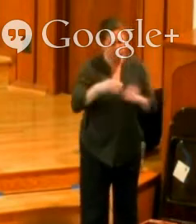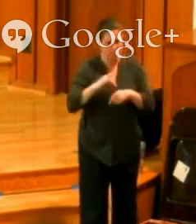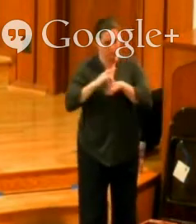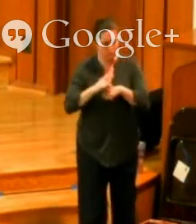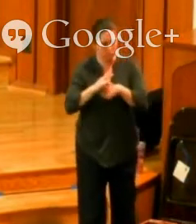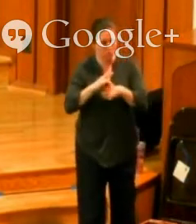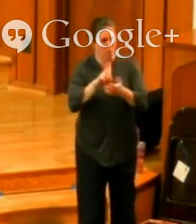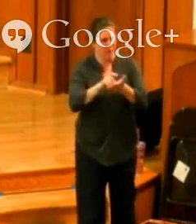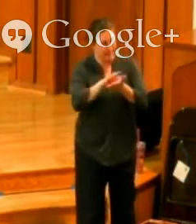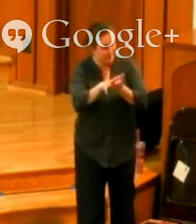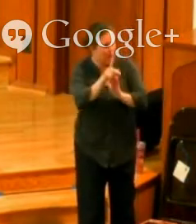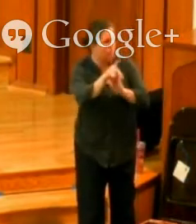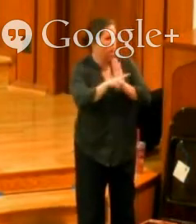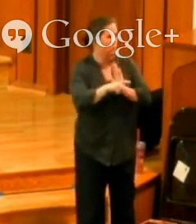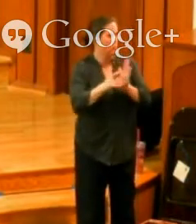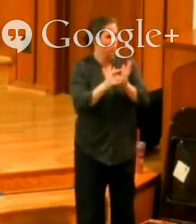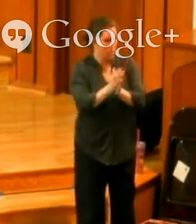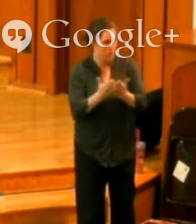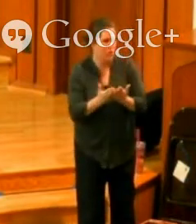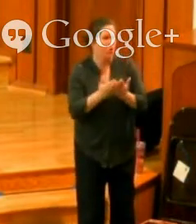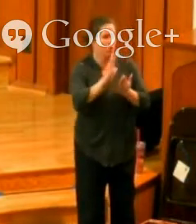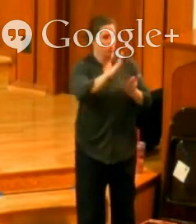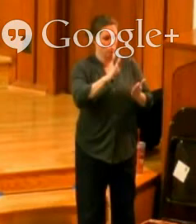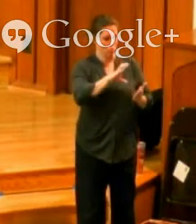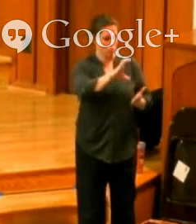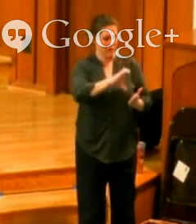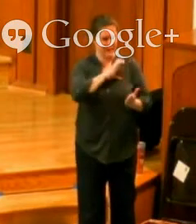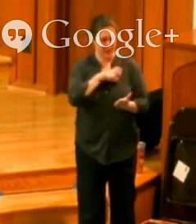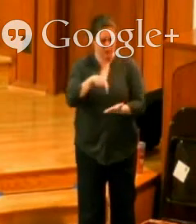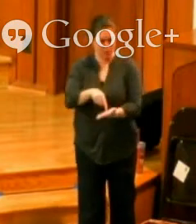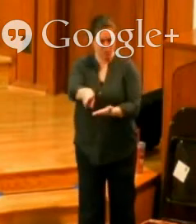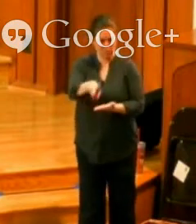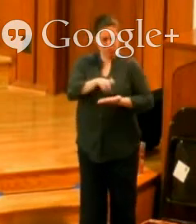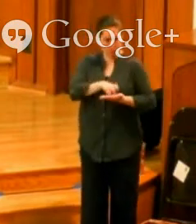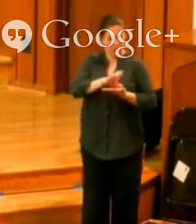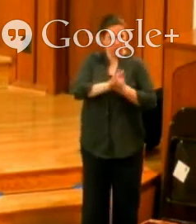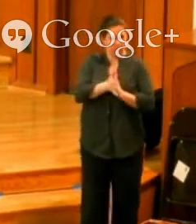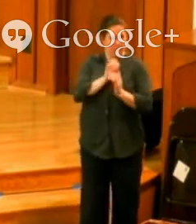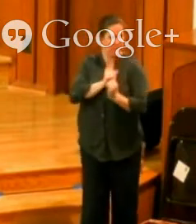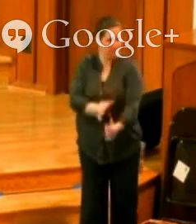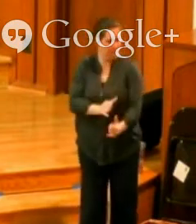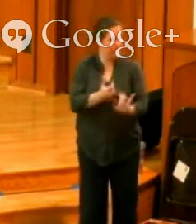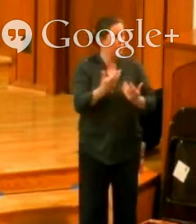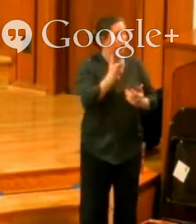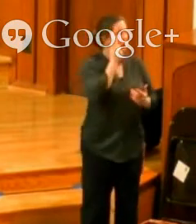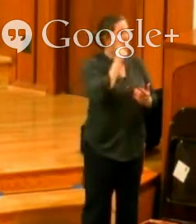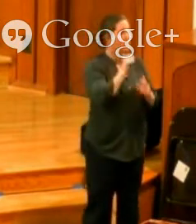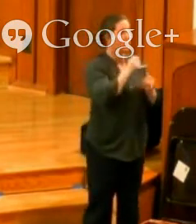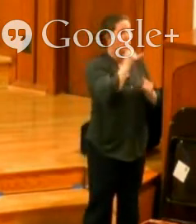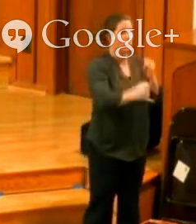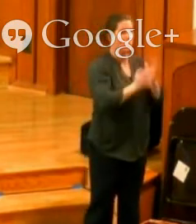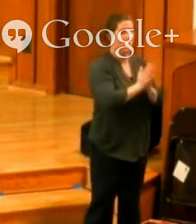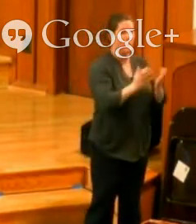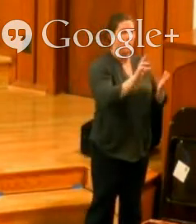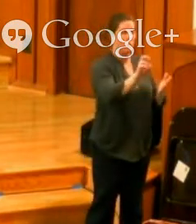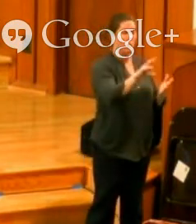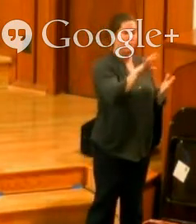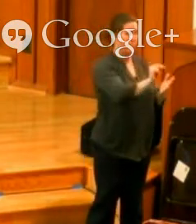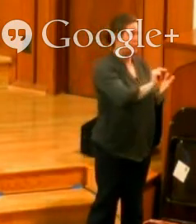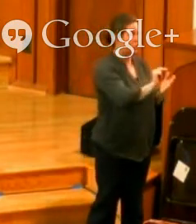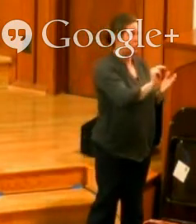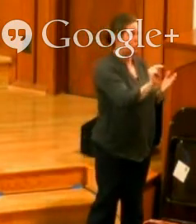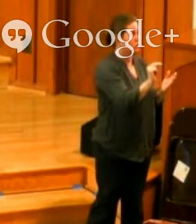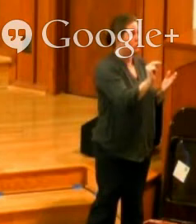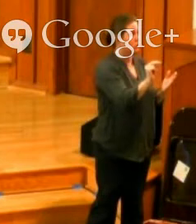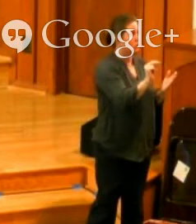divine principles so that you can pattern your character after God. Revelation goes on to warn us how this effect